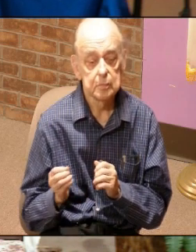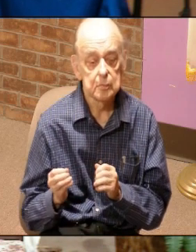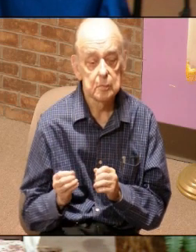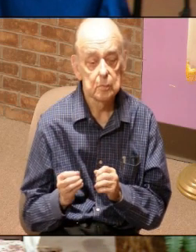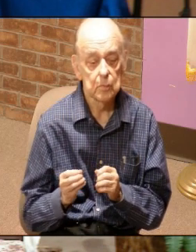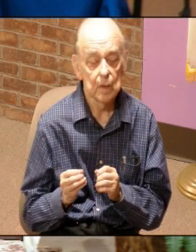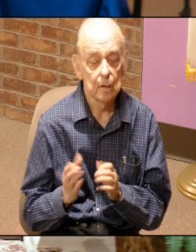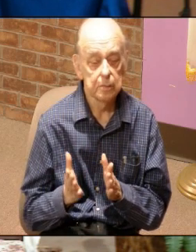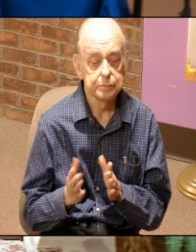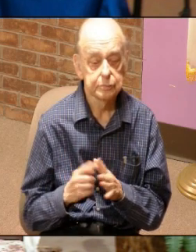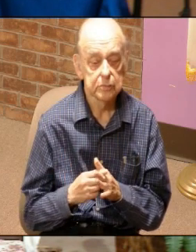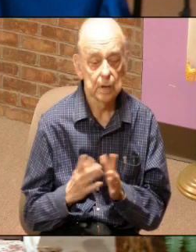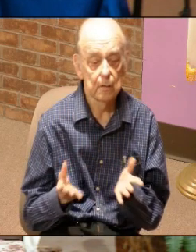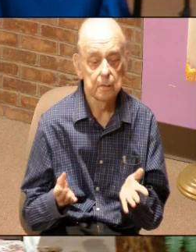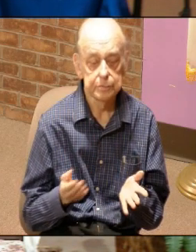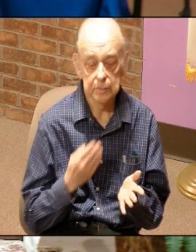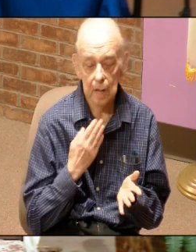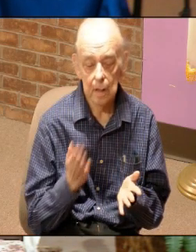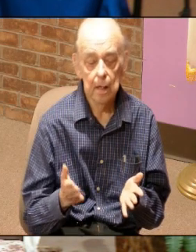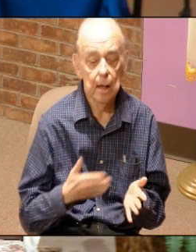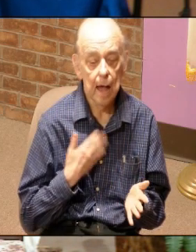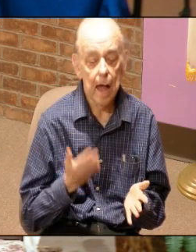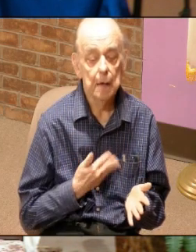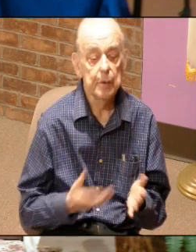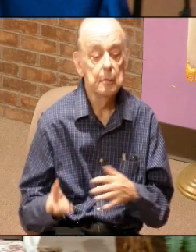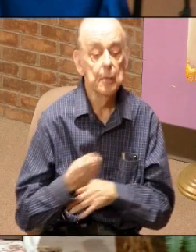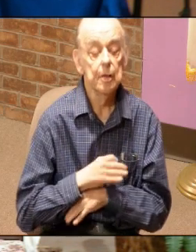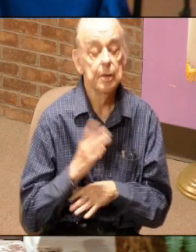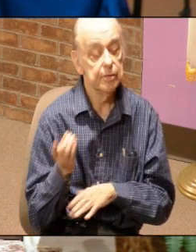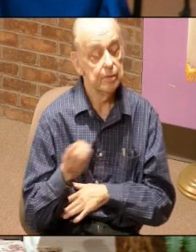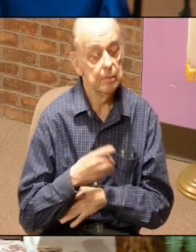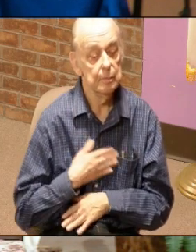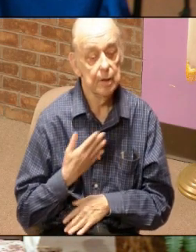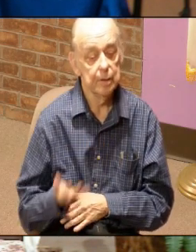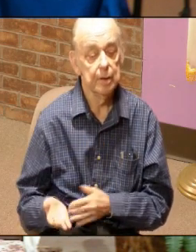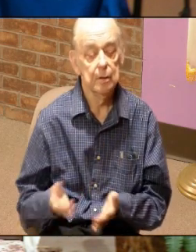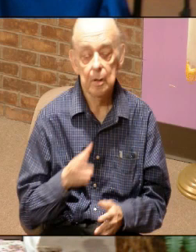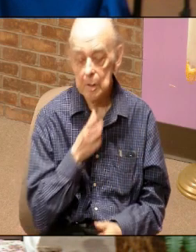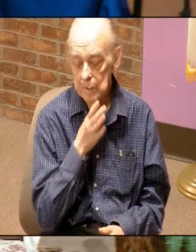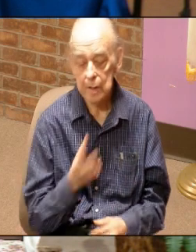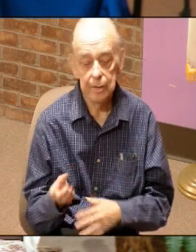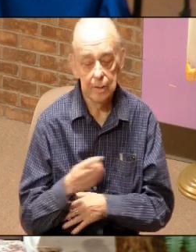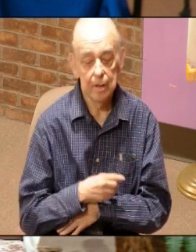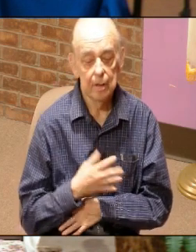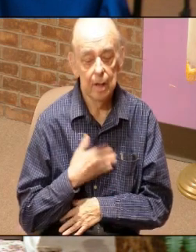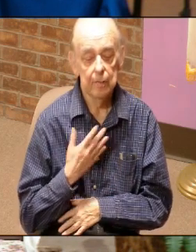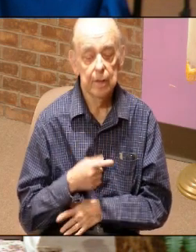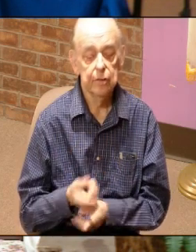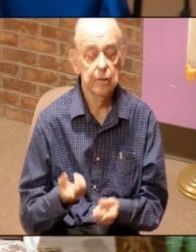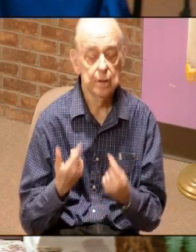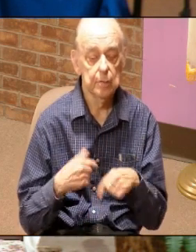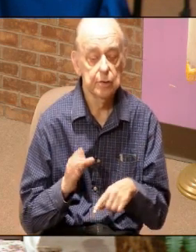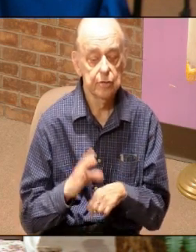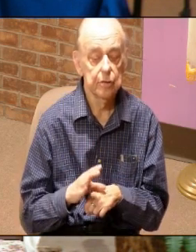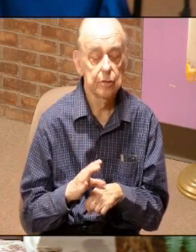I want to start off by saying Happy Mother's Day. And we are so glad for you that have come